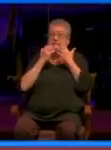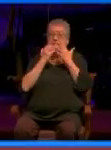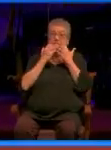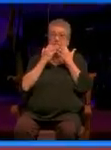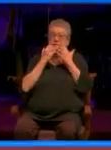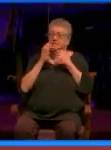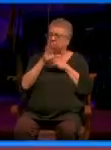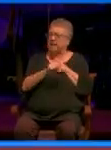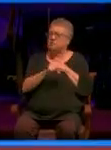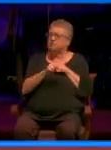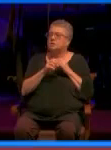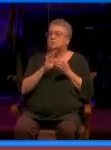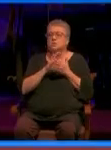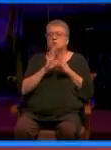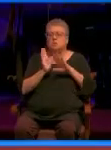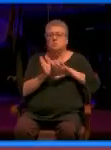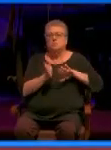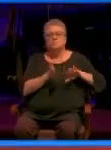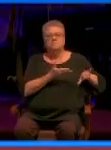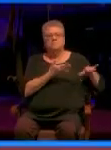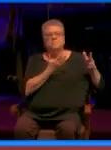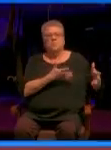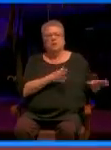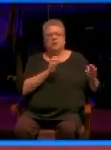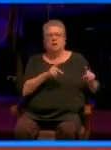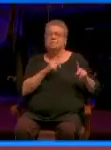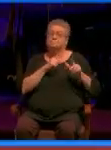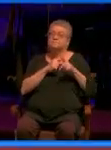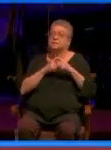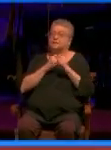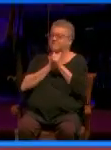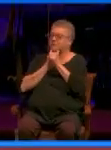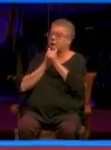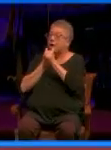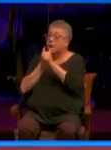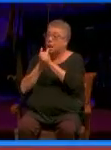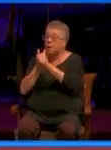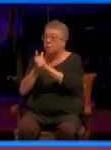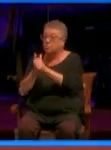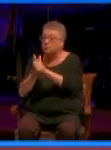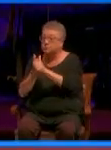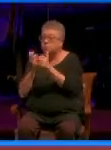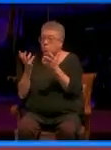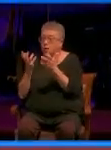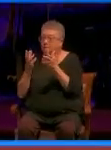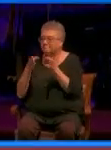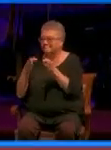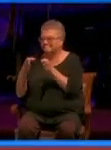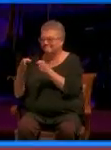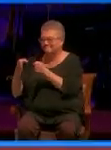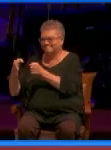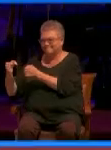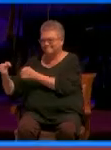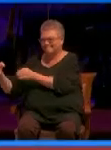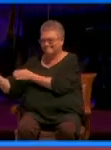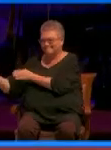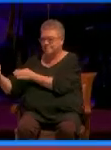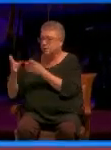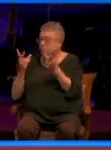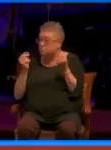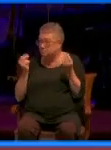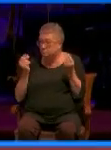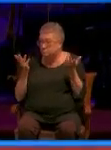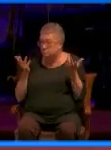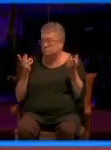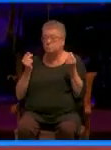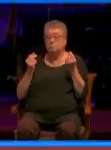is subdued, so he follows the plan. So what does he do? Here's what he does.